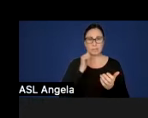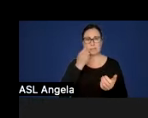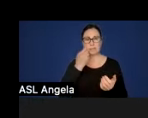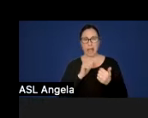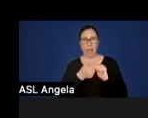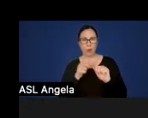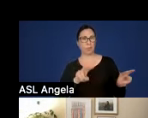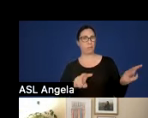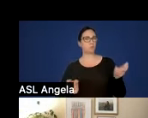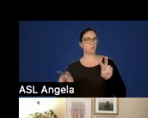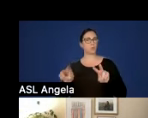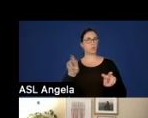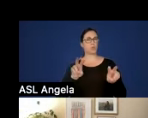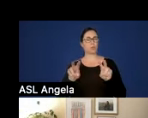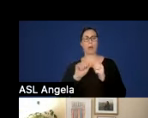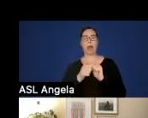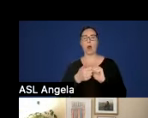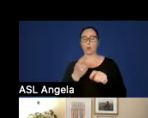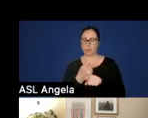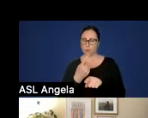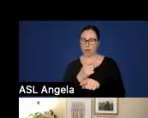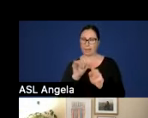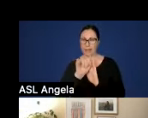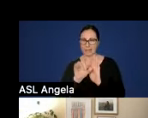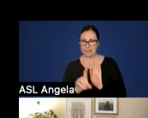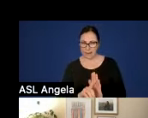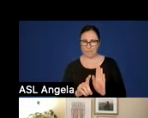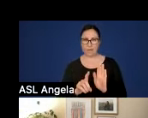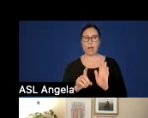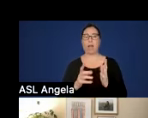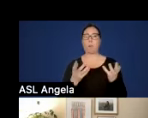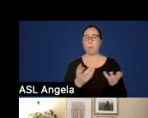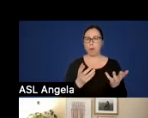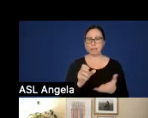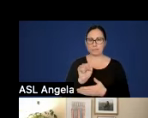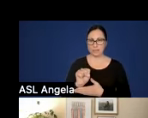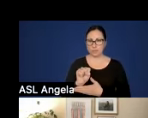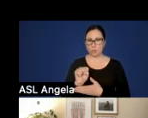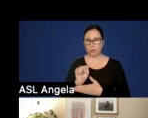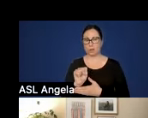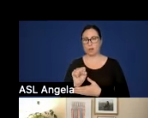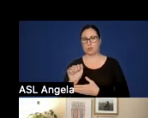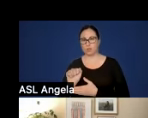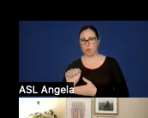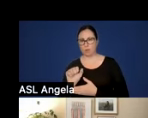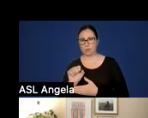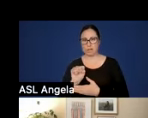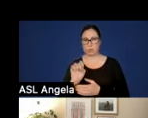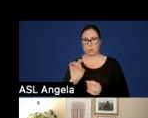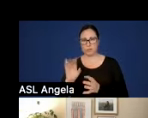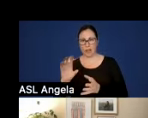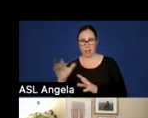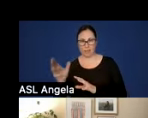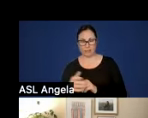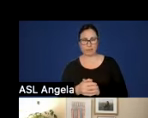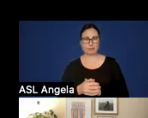correctly identify sexual violence, sexual assault, and the grooming behaviors. And that forces